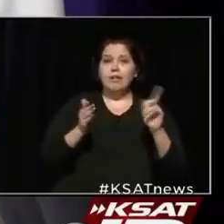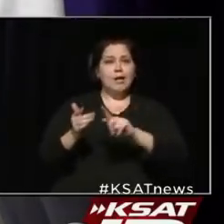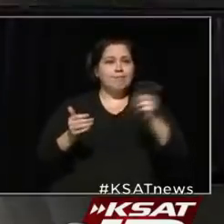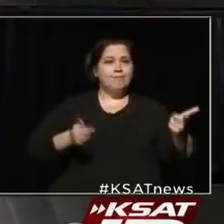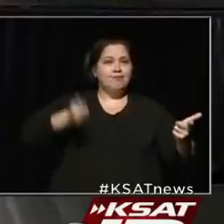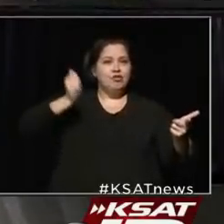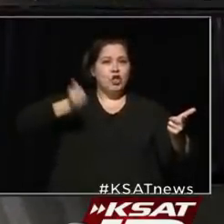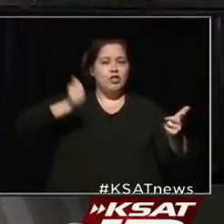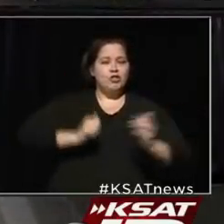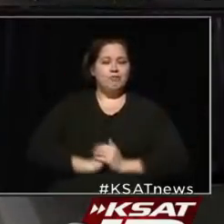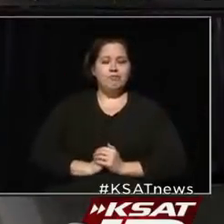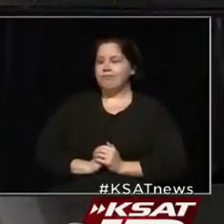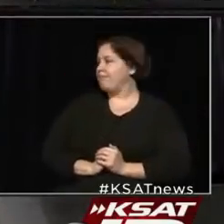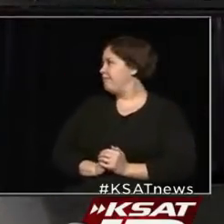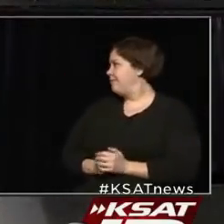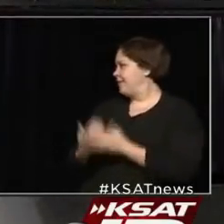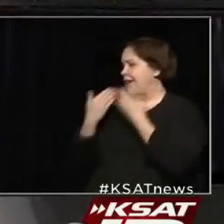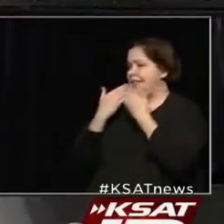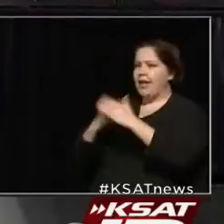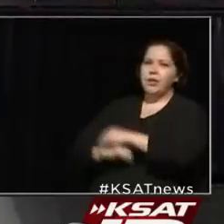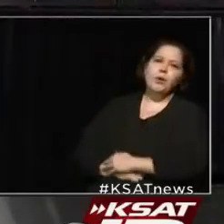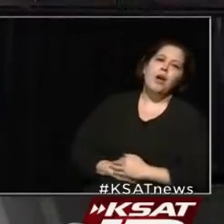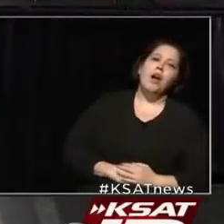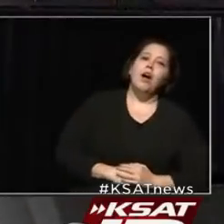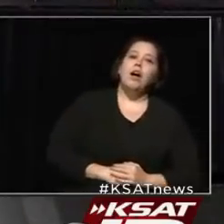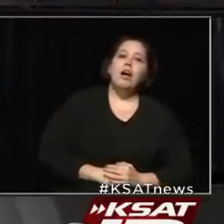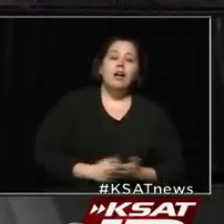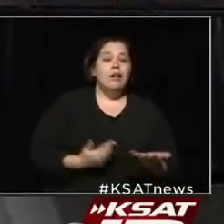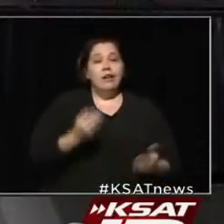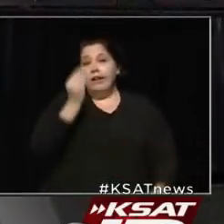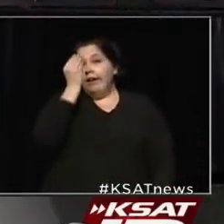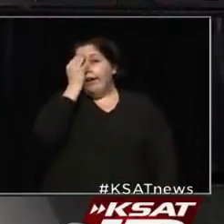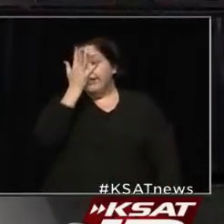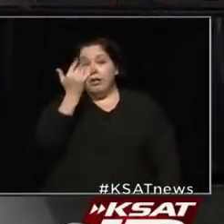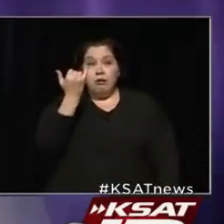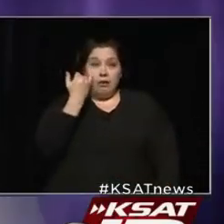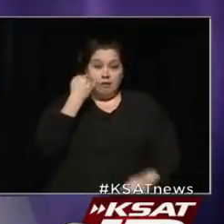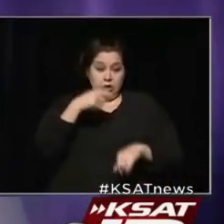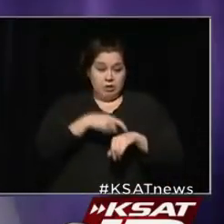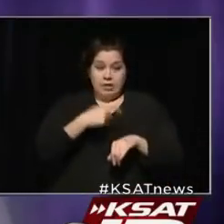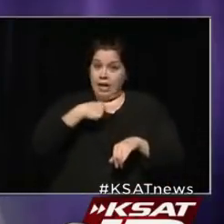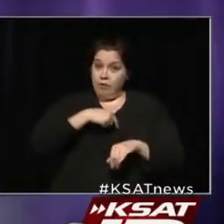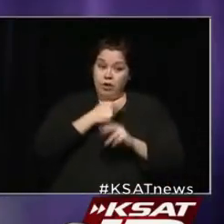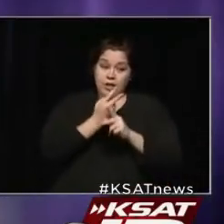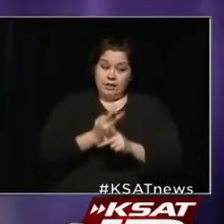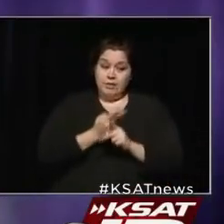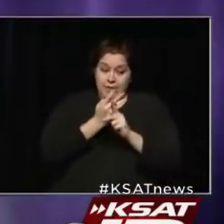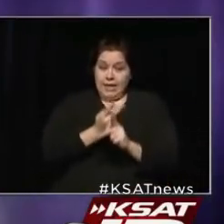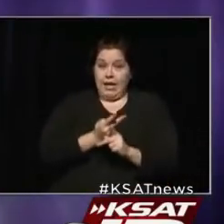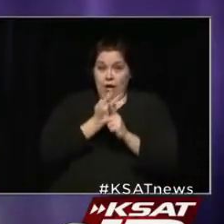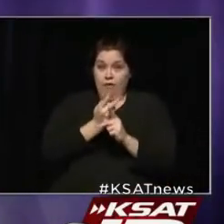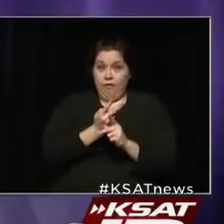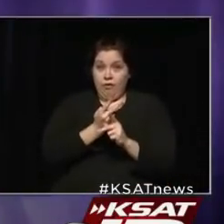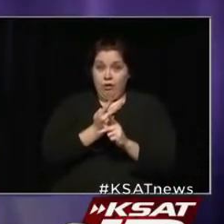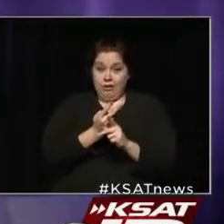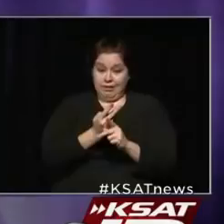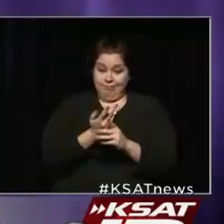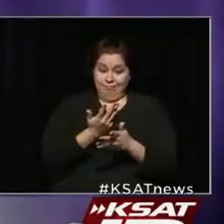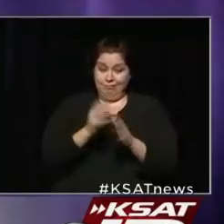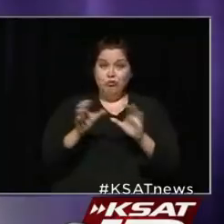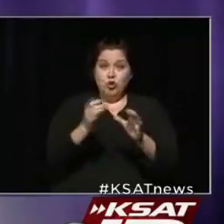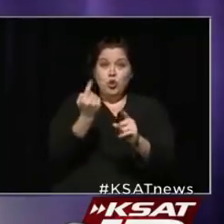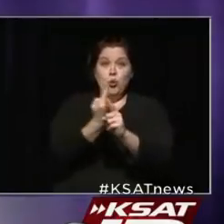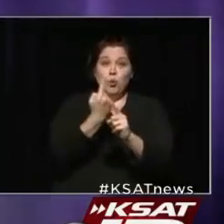over to Bexar County Judge Nelson Wolf. Yeah, thanks, Mayor. And I tell you what, if there's ever a time for us to be careful and handle ourselves right